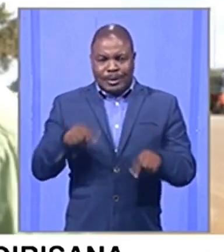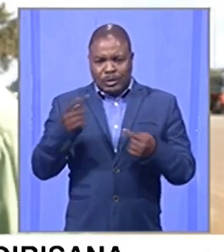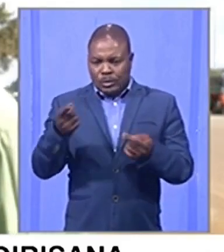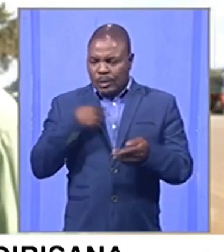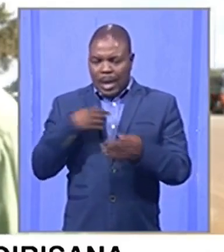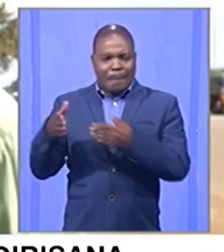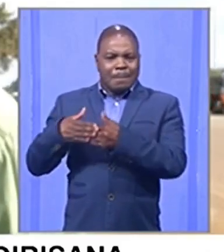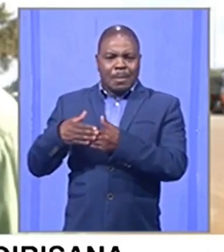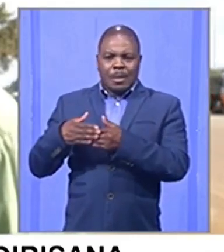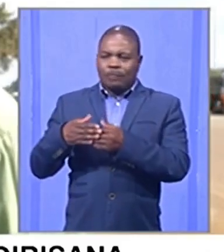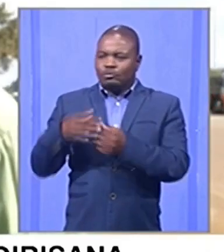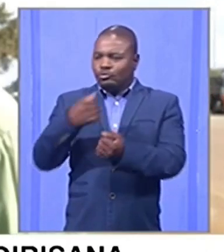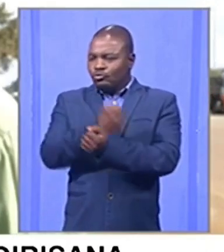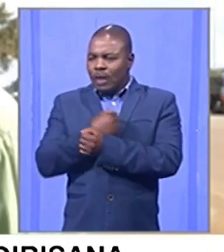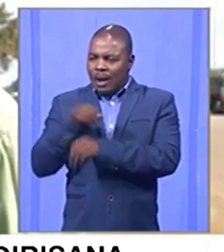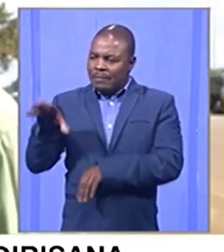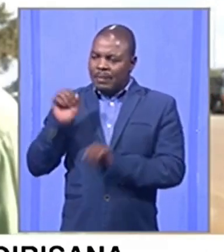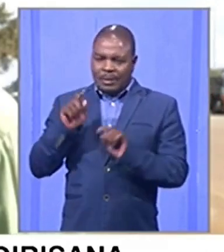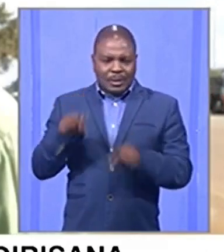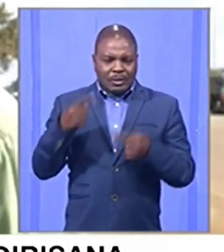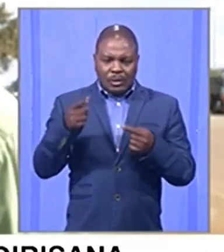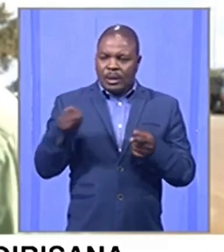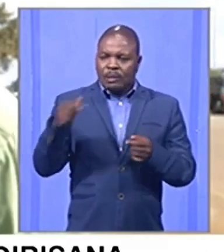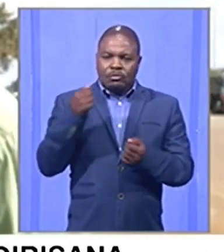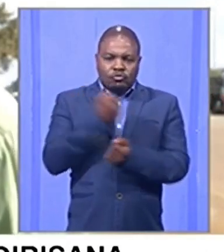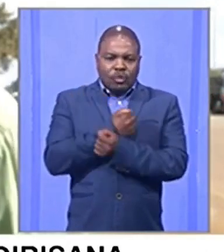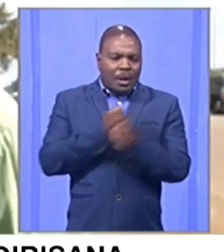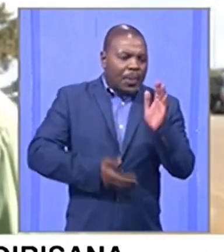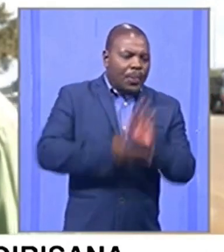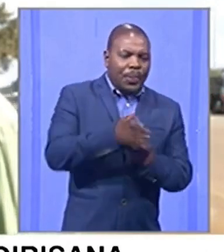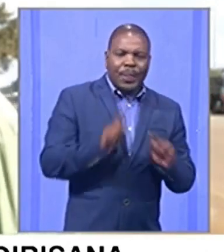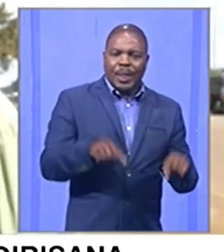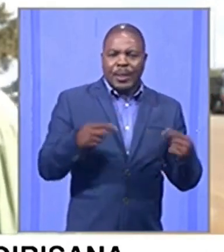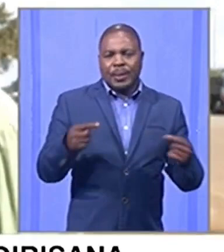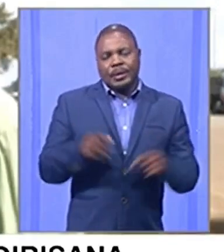market. The trucks can't come pick it up. We can't get the trucks out to get to the sugar mill